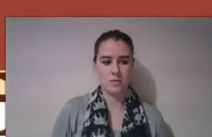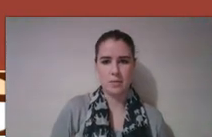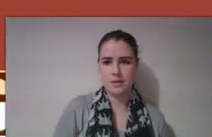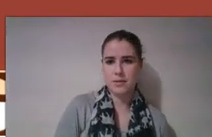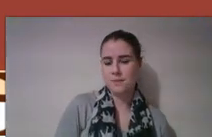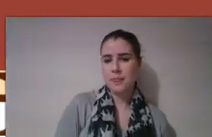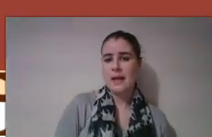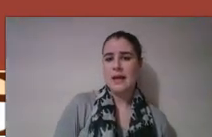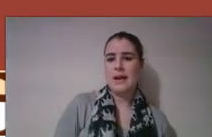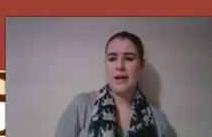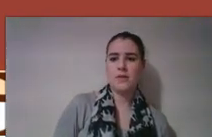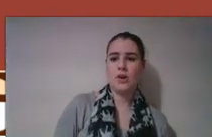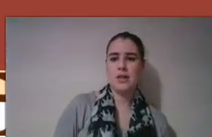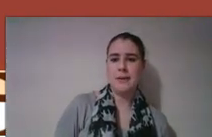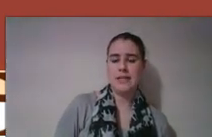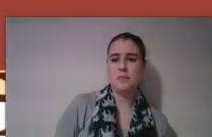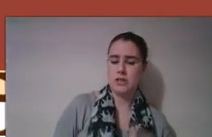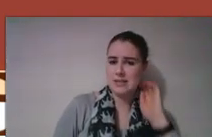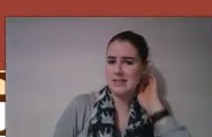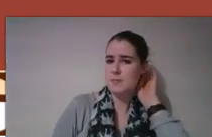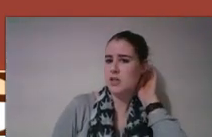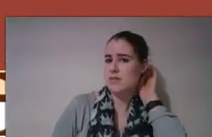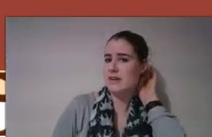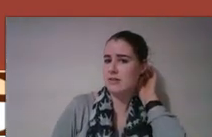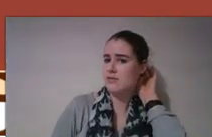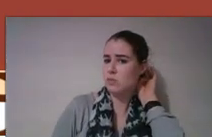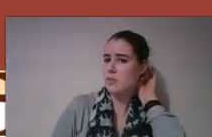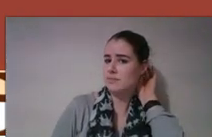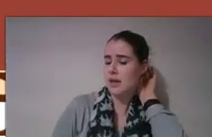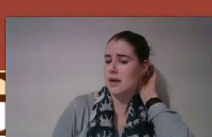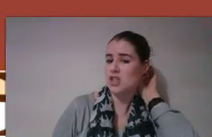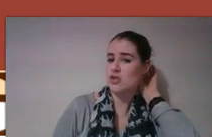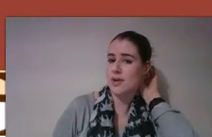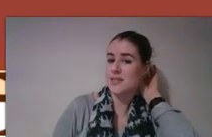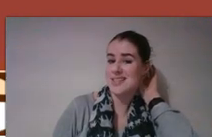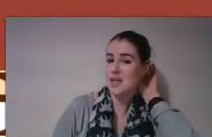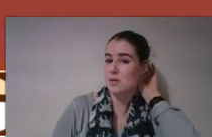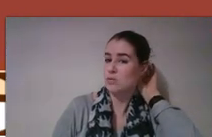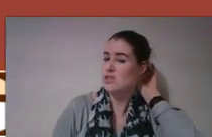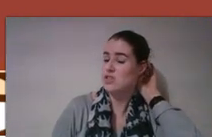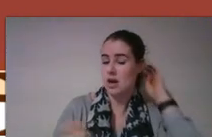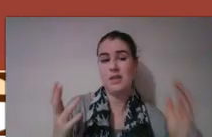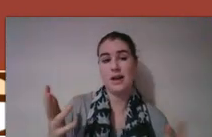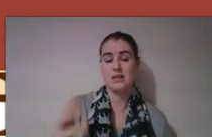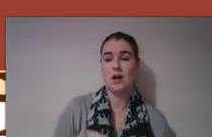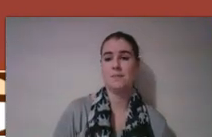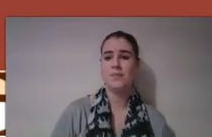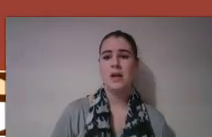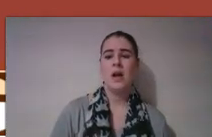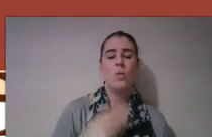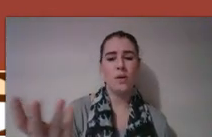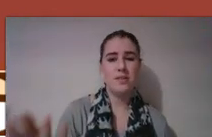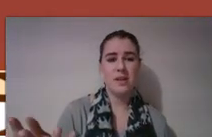of that animal's mouth. Now here we've got another piece of pottery. So this is a pottery figurine of a woman, okay, and she's dressed in the typical style at that